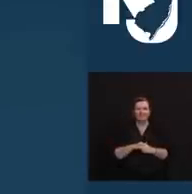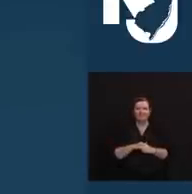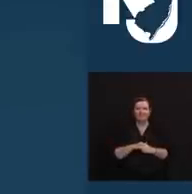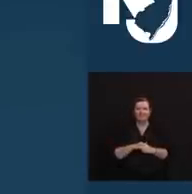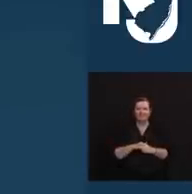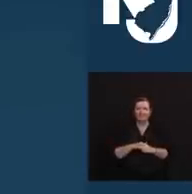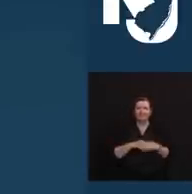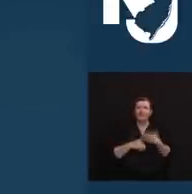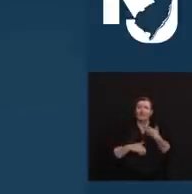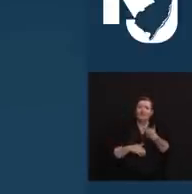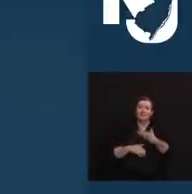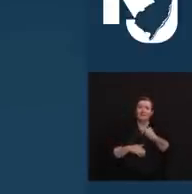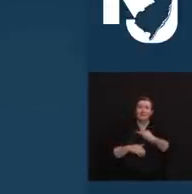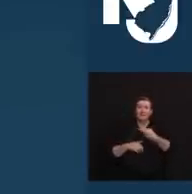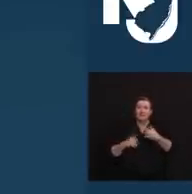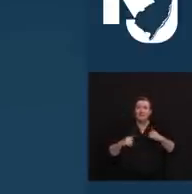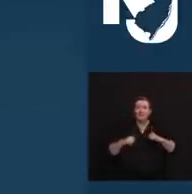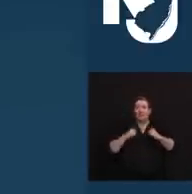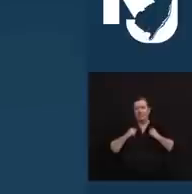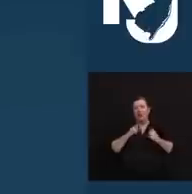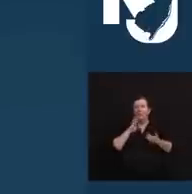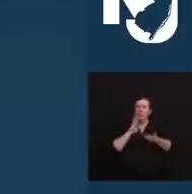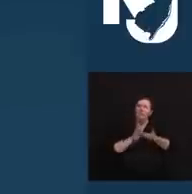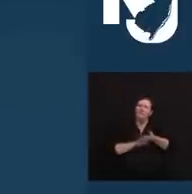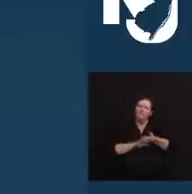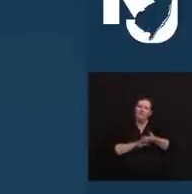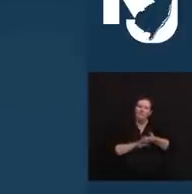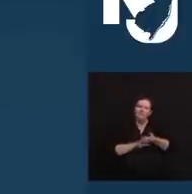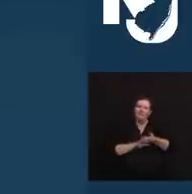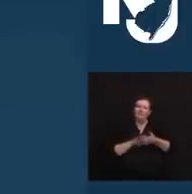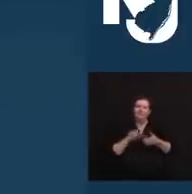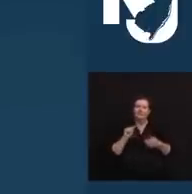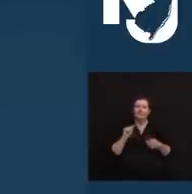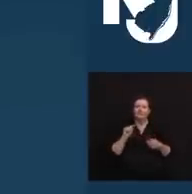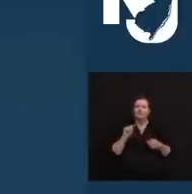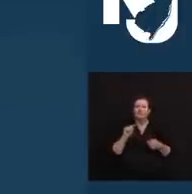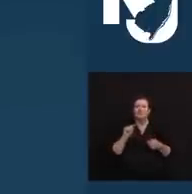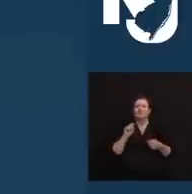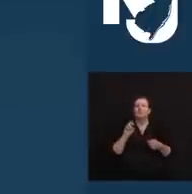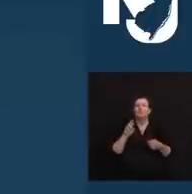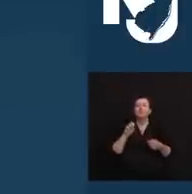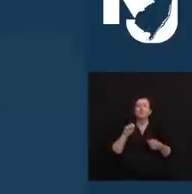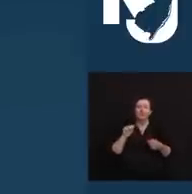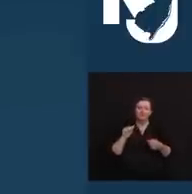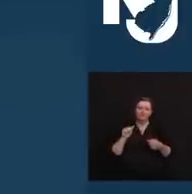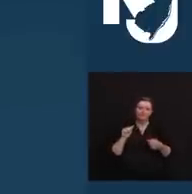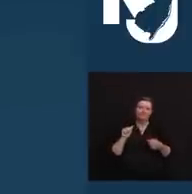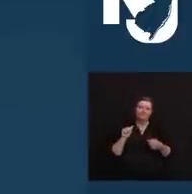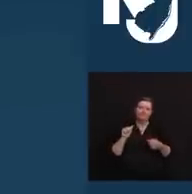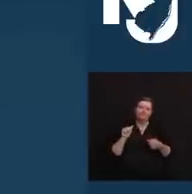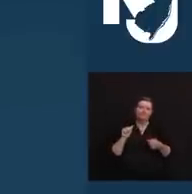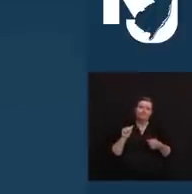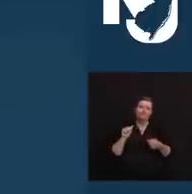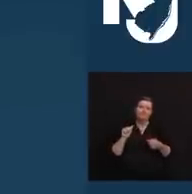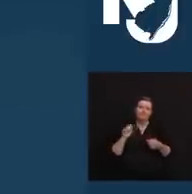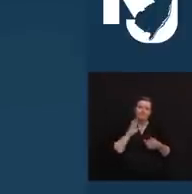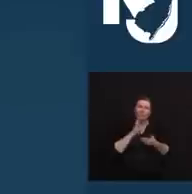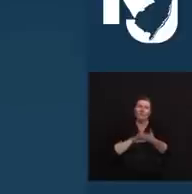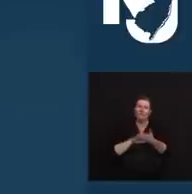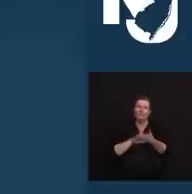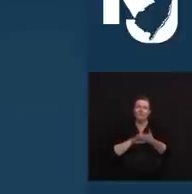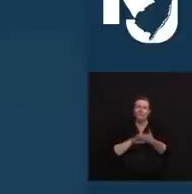Vincent is survived by his wife, Teresa, and I had the great honor of speaking with her on Monday. She, by the way, is a fourth grade